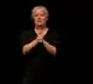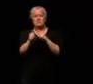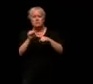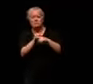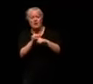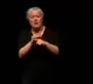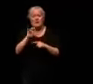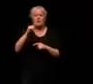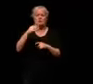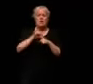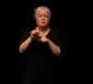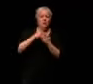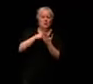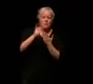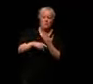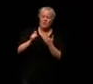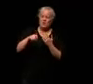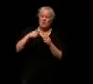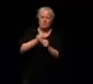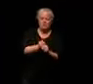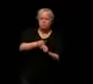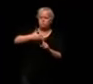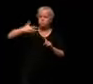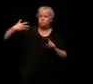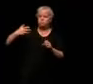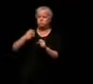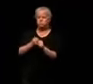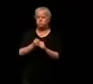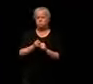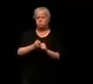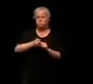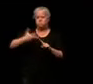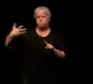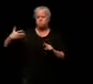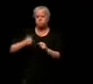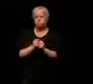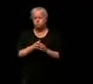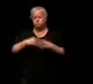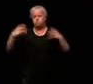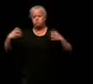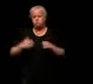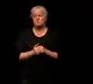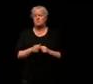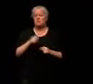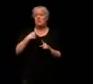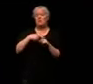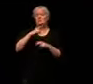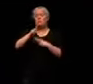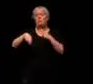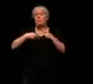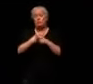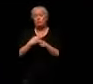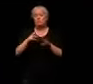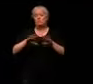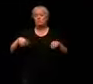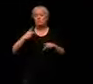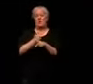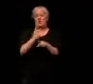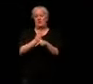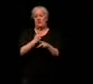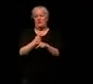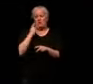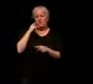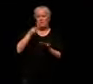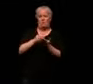program. We must provide universal child care through increased subsidies and take creative